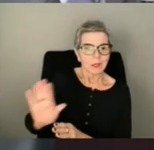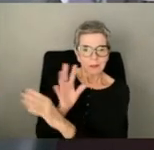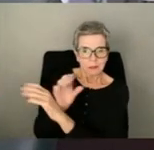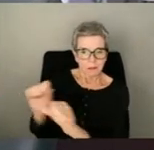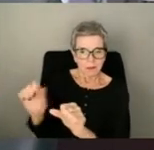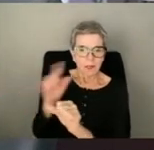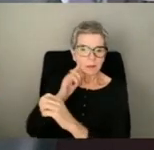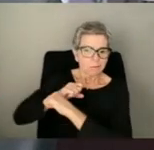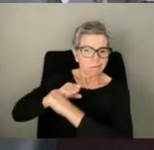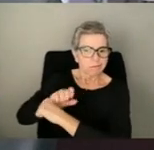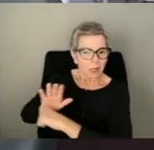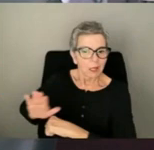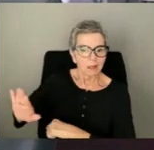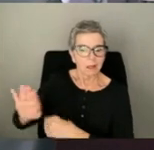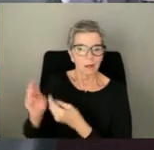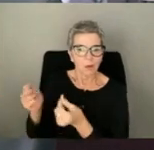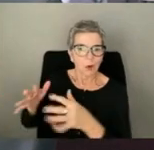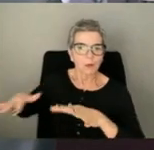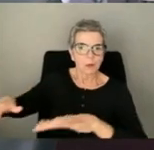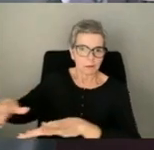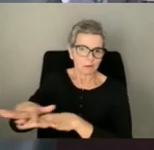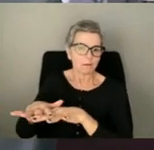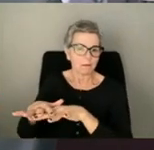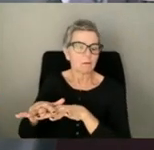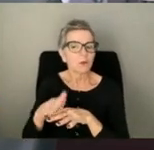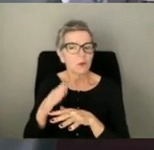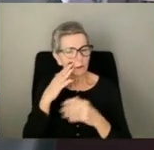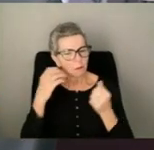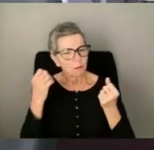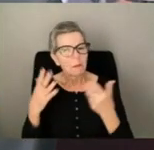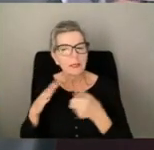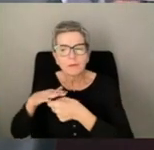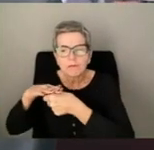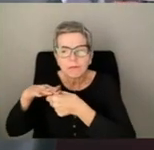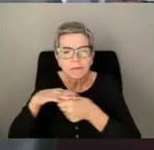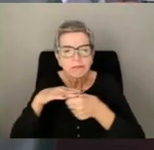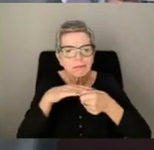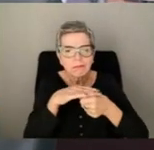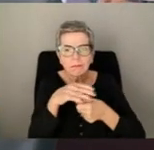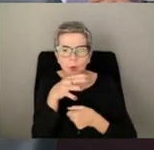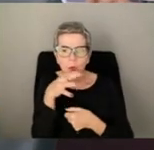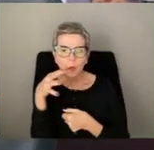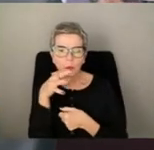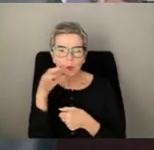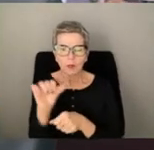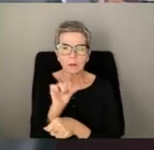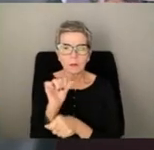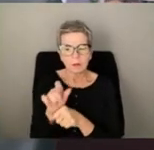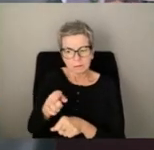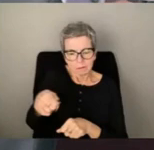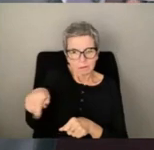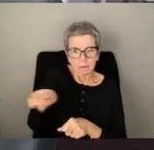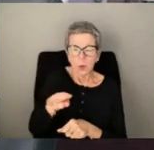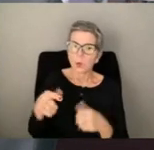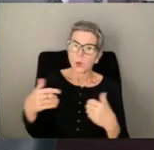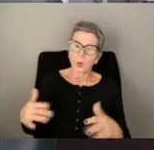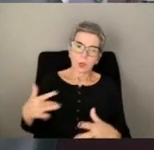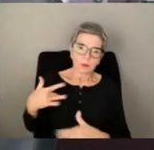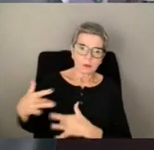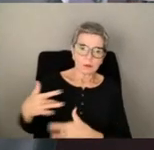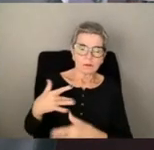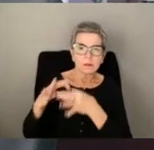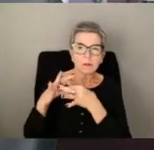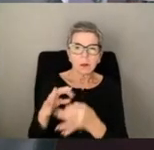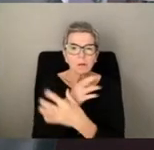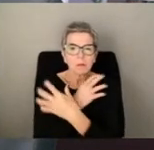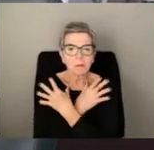know that many municipalities and many people living in rural Alberta have been concerned about the effects of grizzly bears on their lives. We've had 2 people